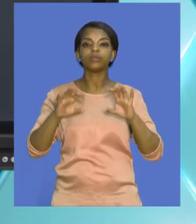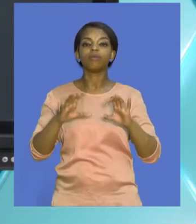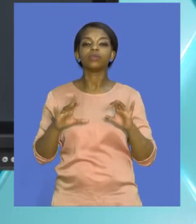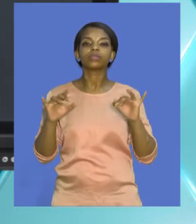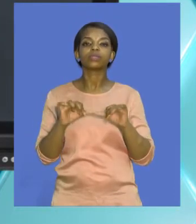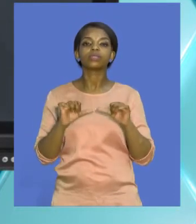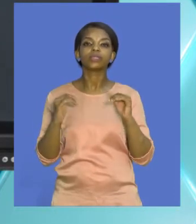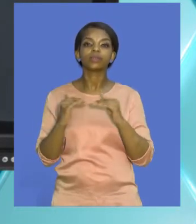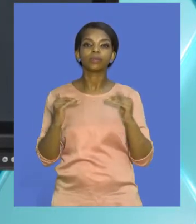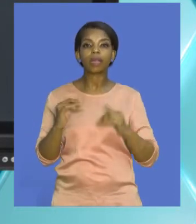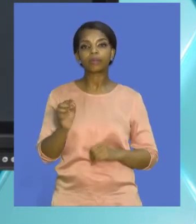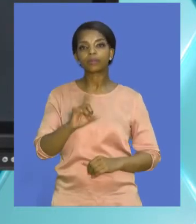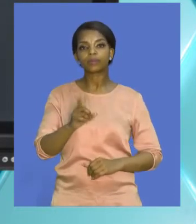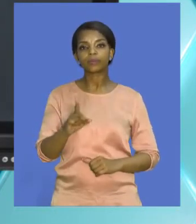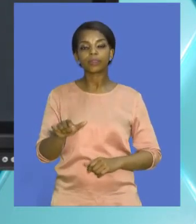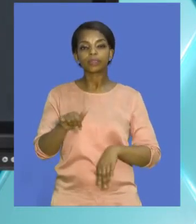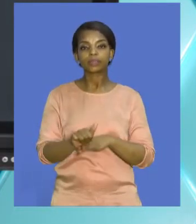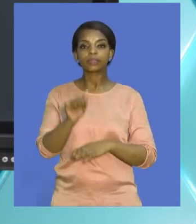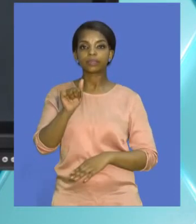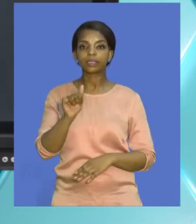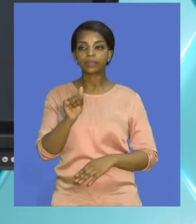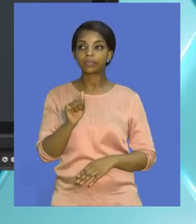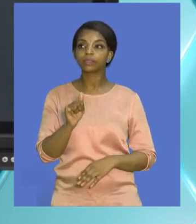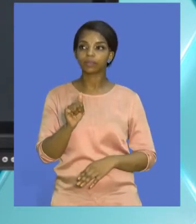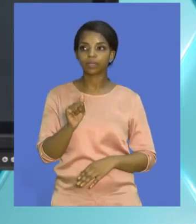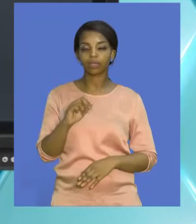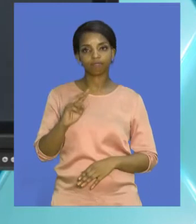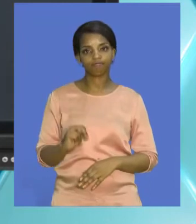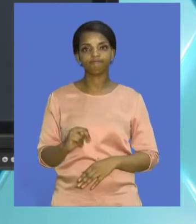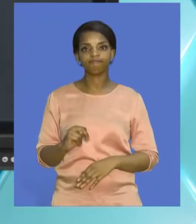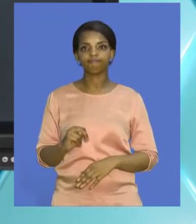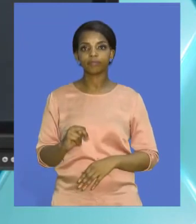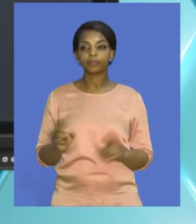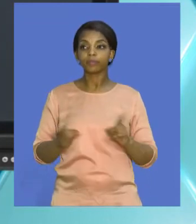given, okay, right? Now, what happens to the force when